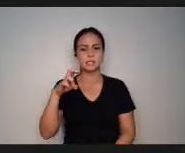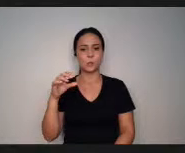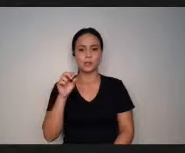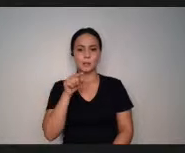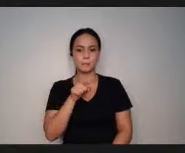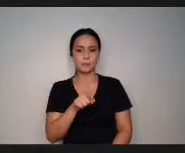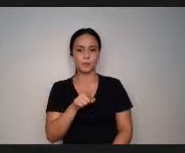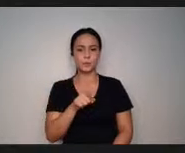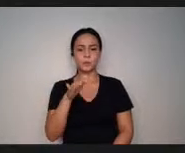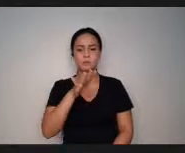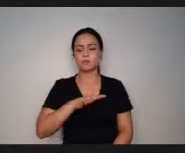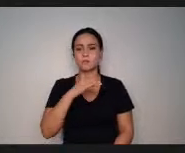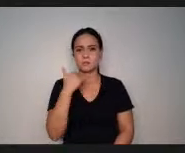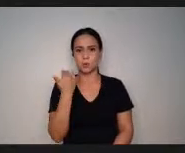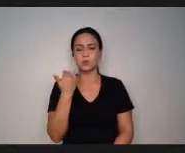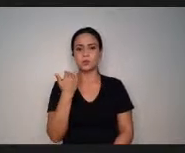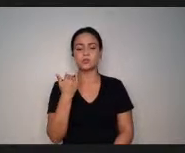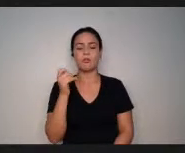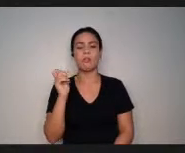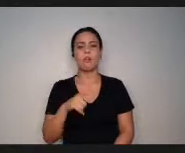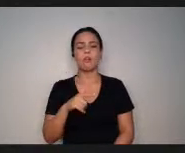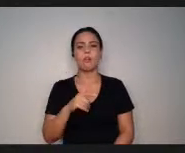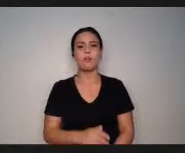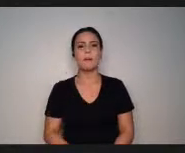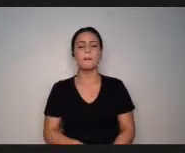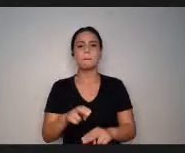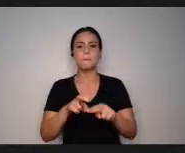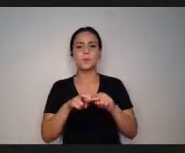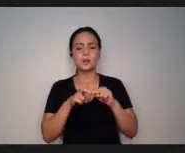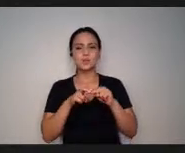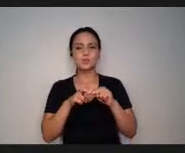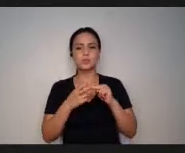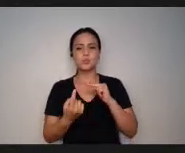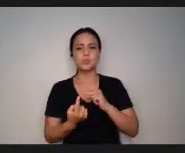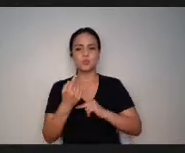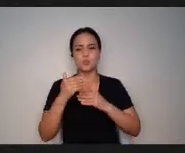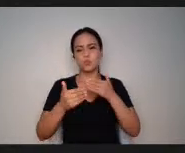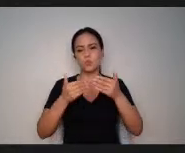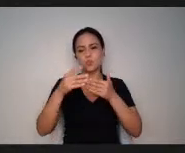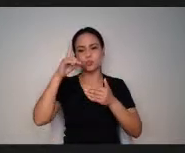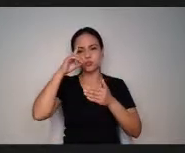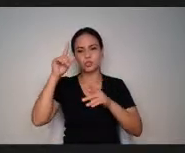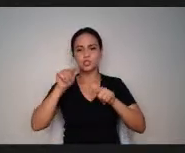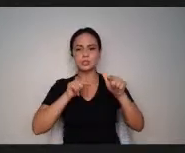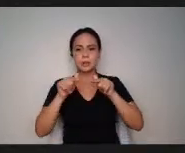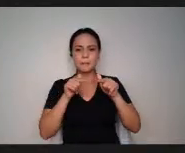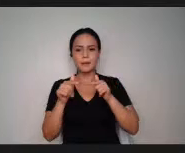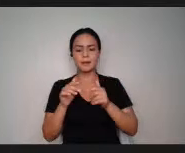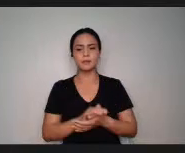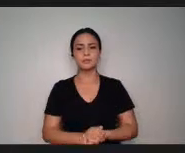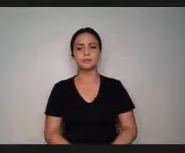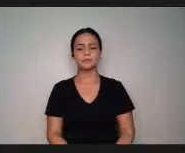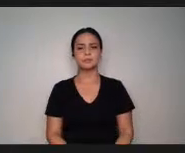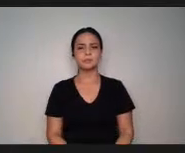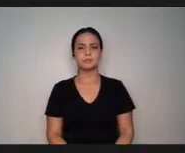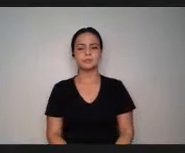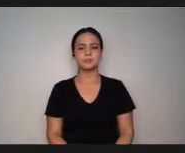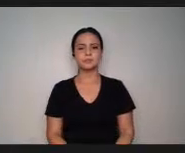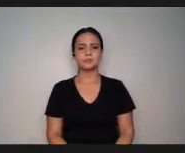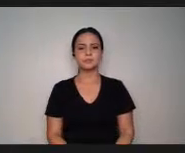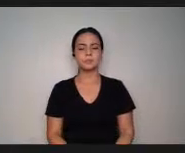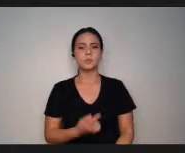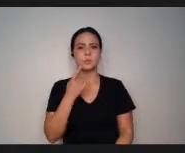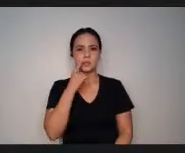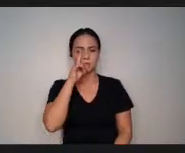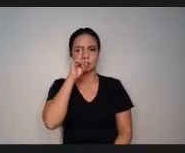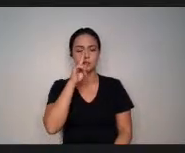is resulting from long work hours. So the psychosocial risks related to physical and